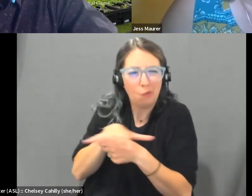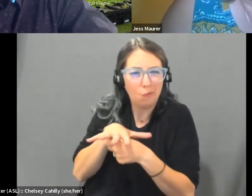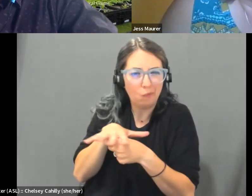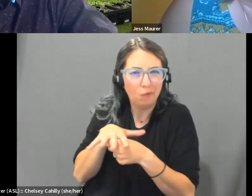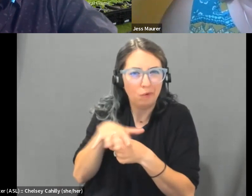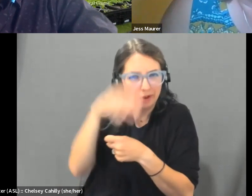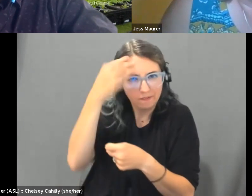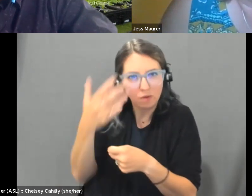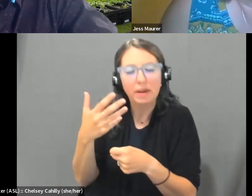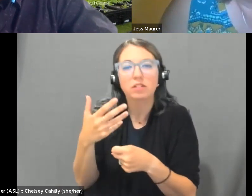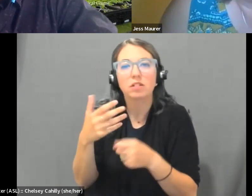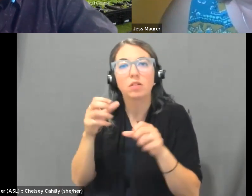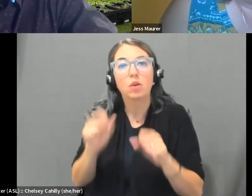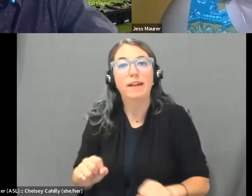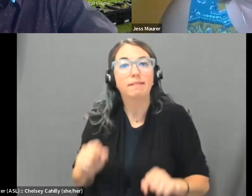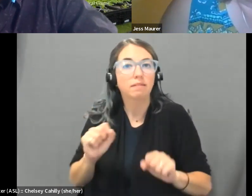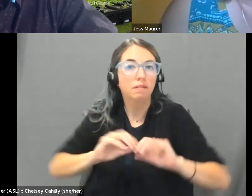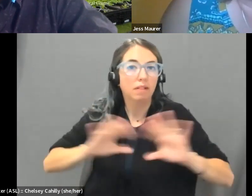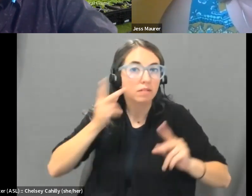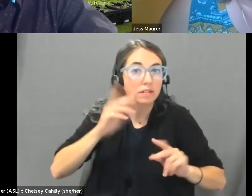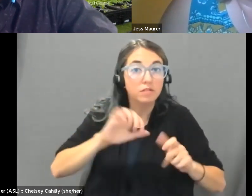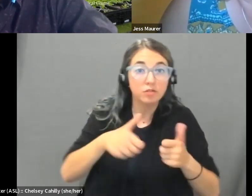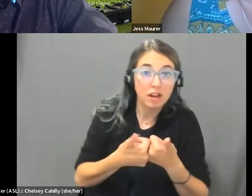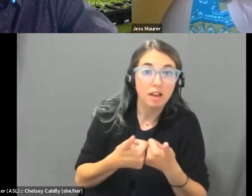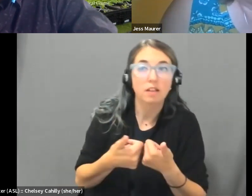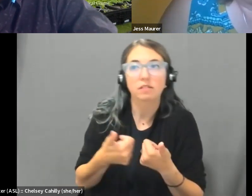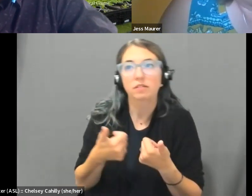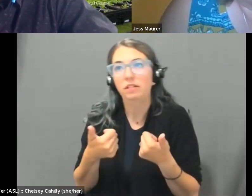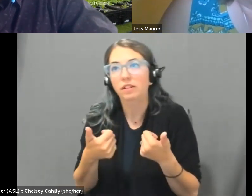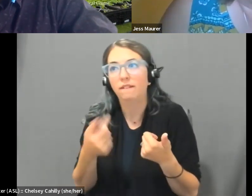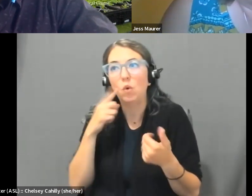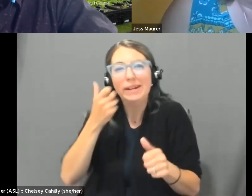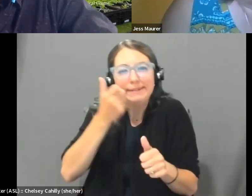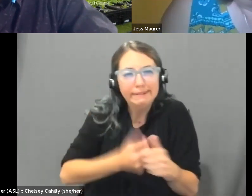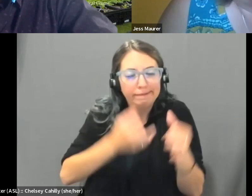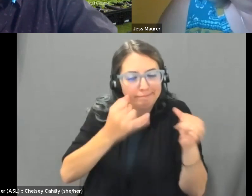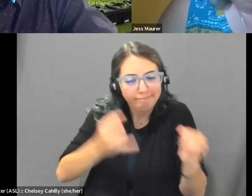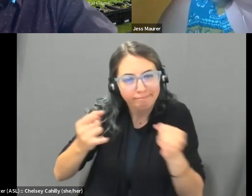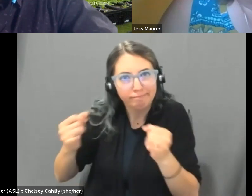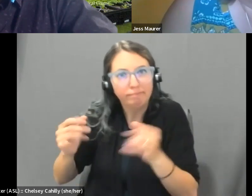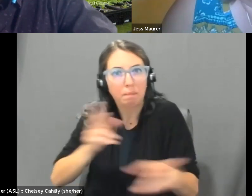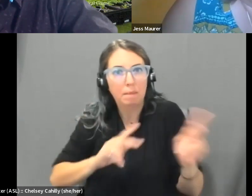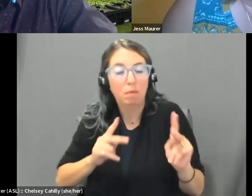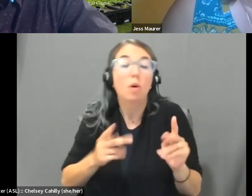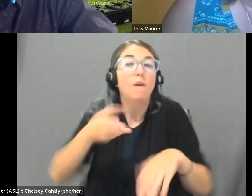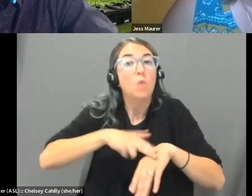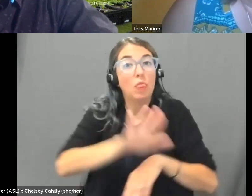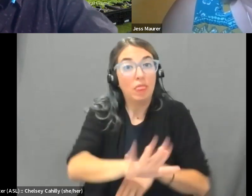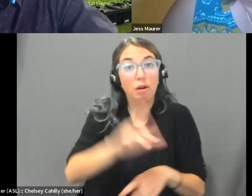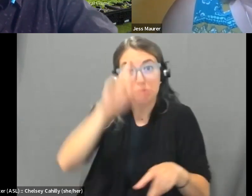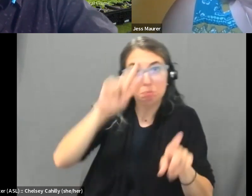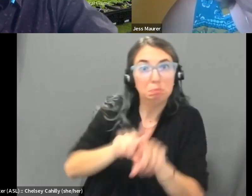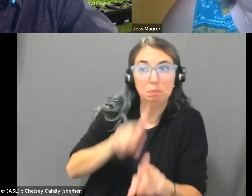what the challenges are on an individual basis based on consent. So it's